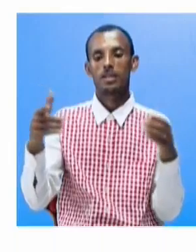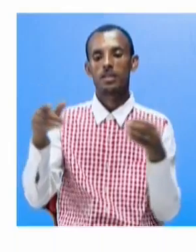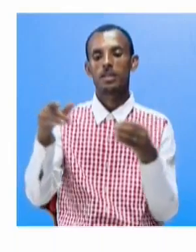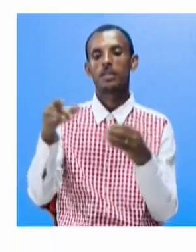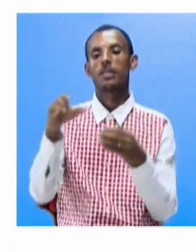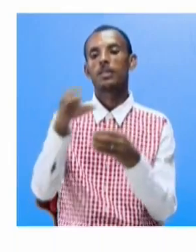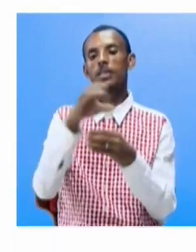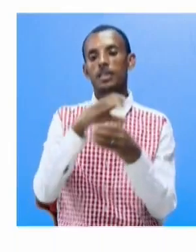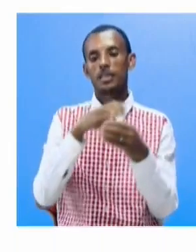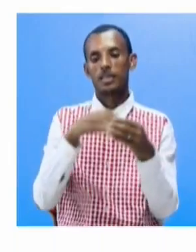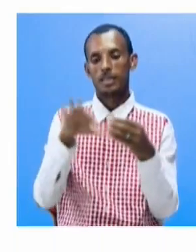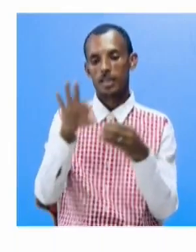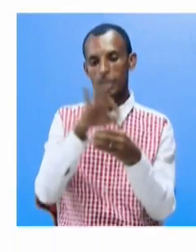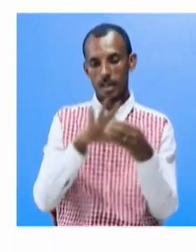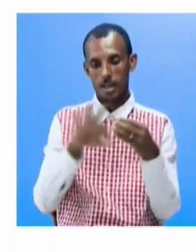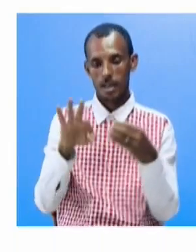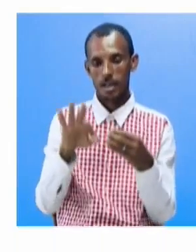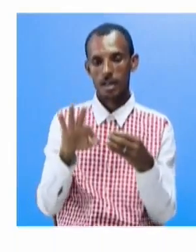capital R.